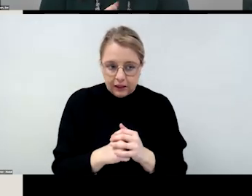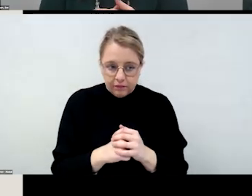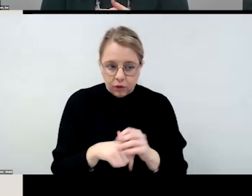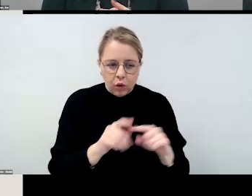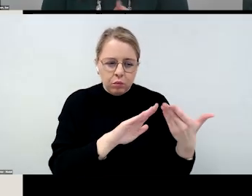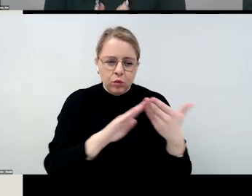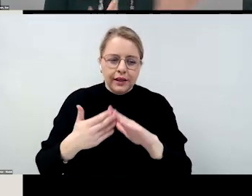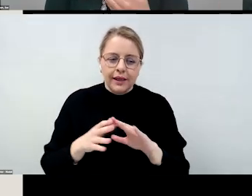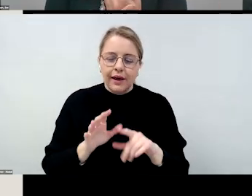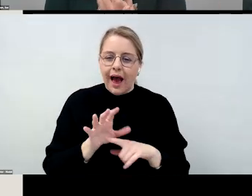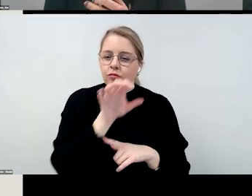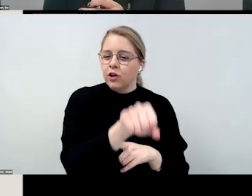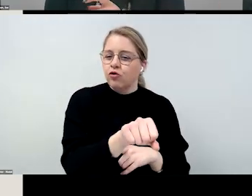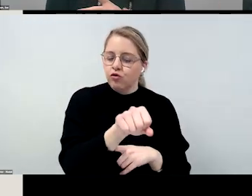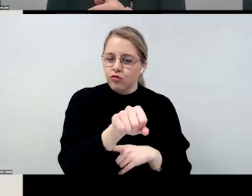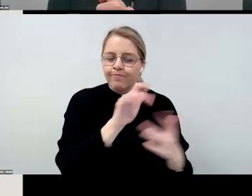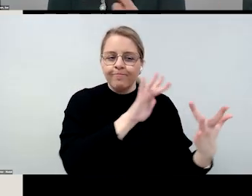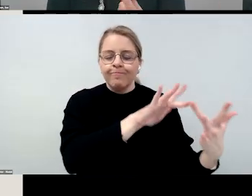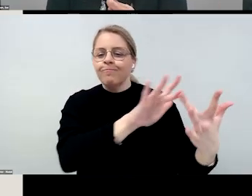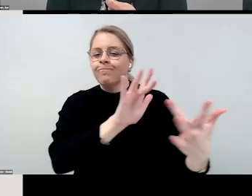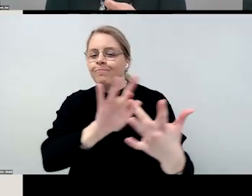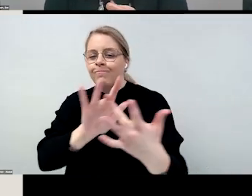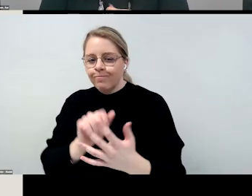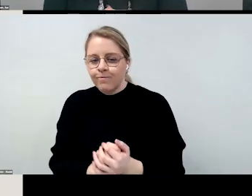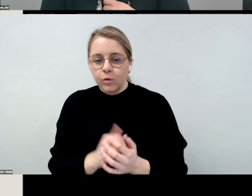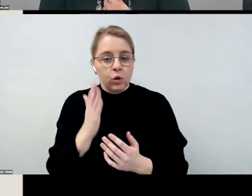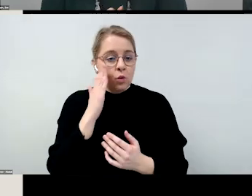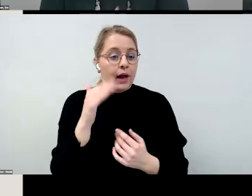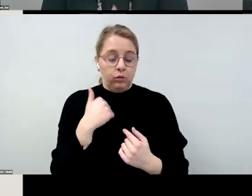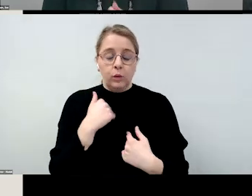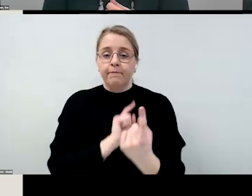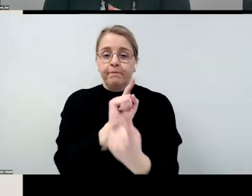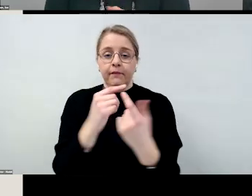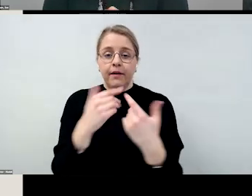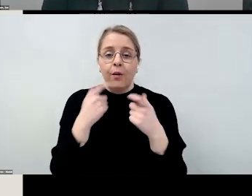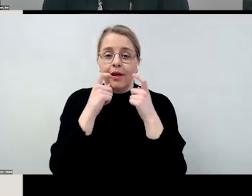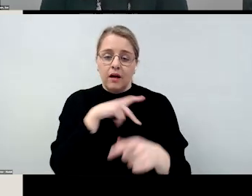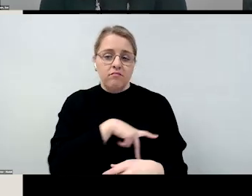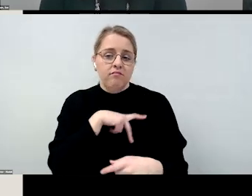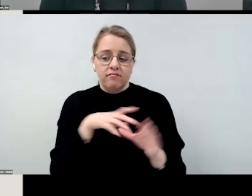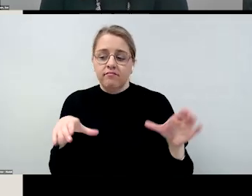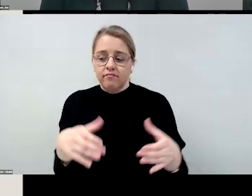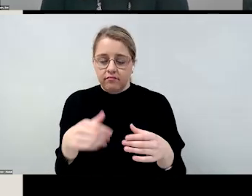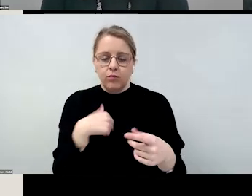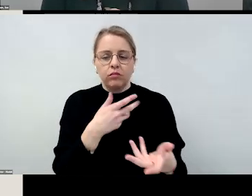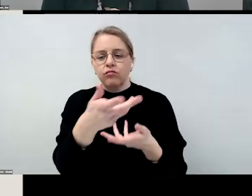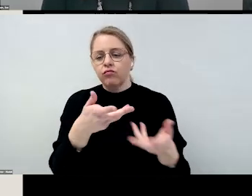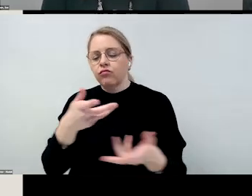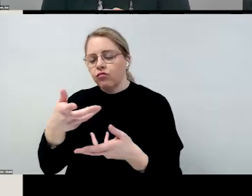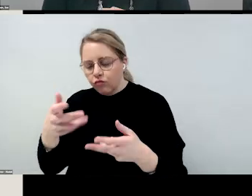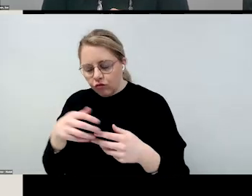initiatives. So something that really stood out to us when we spoke to healthcare professionals is a number of healthcare professionals we spoke to